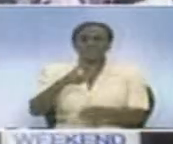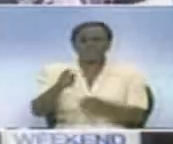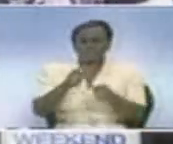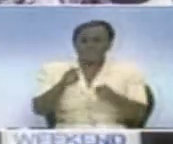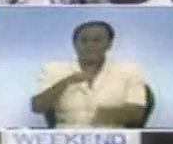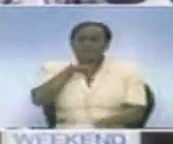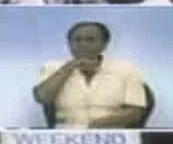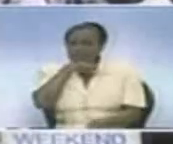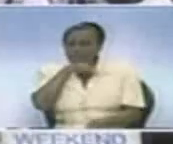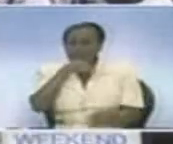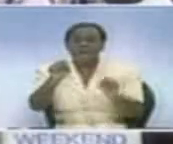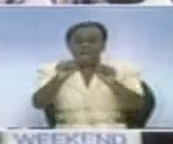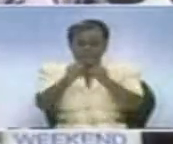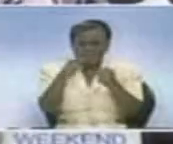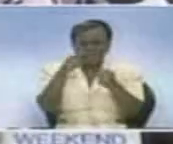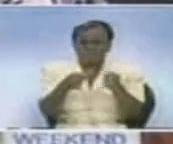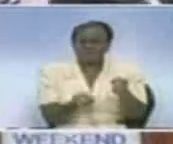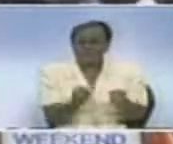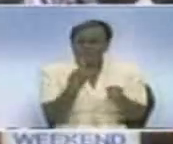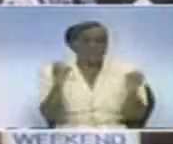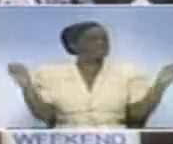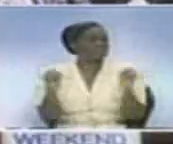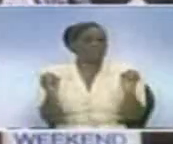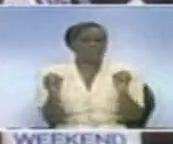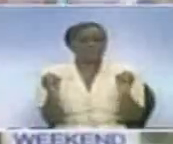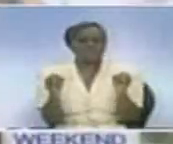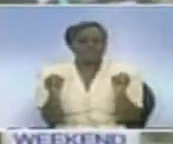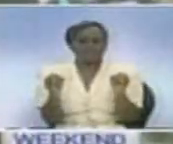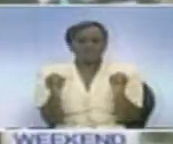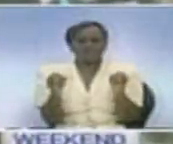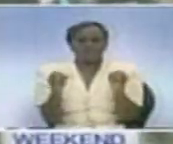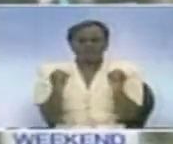such antics will not cow their resolve or dampen their cause.